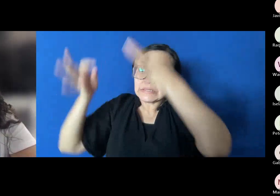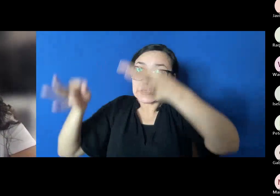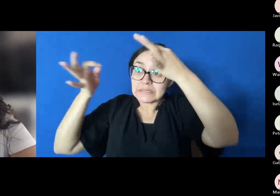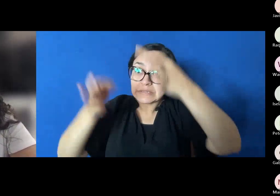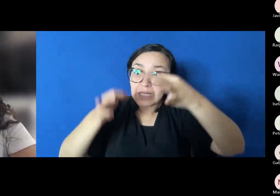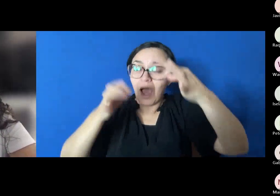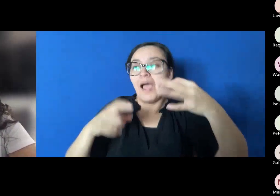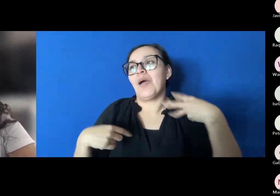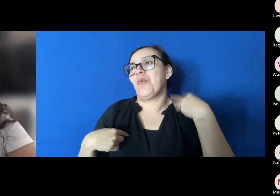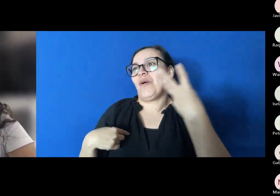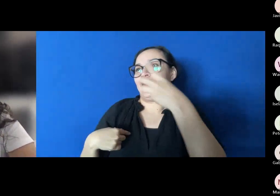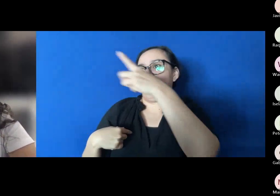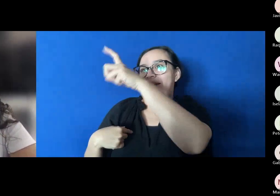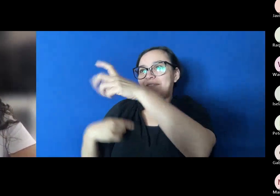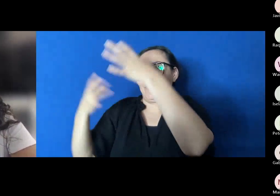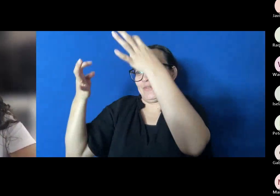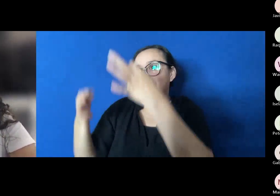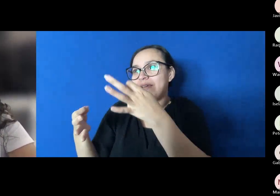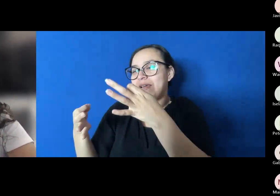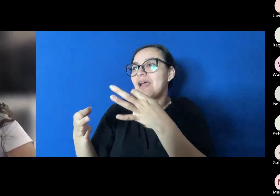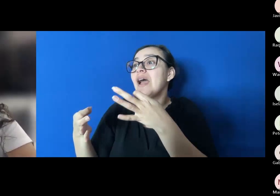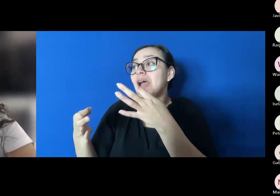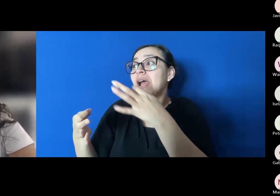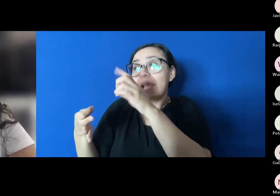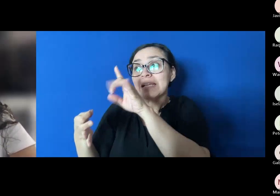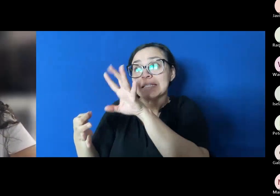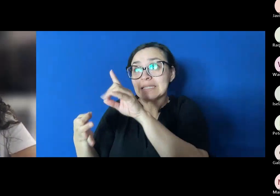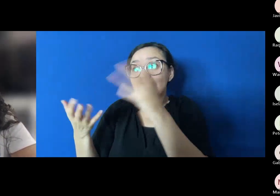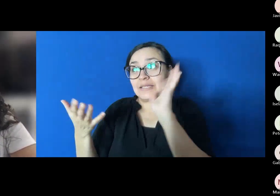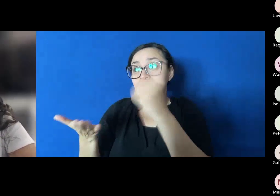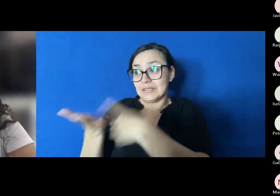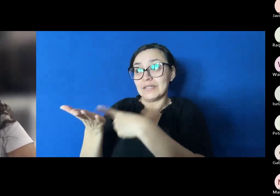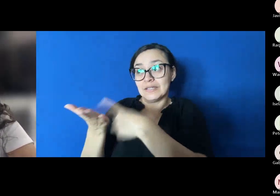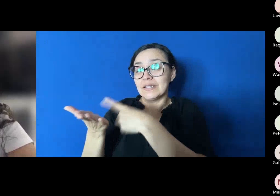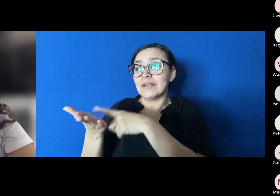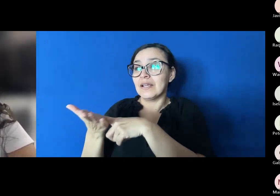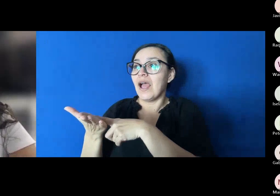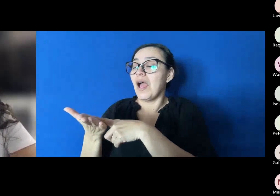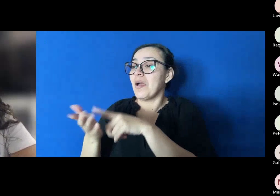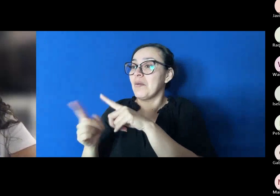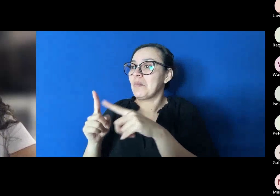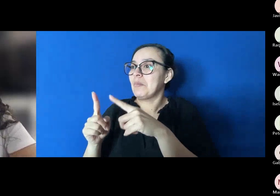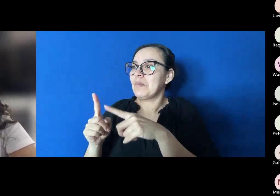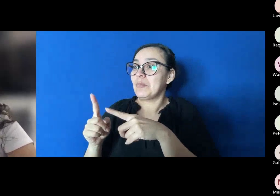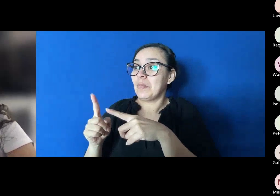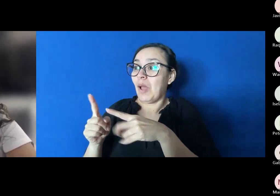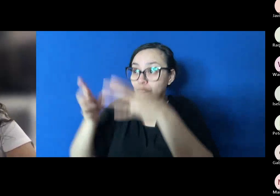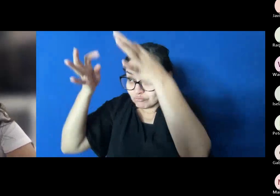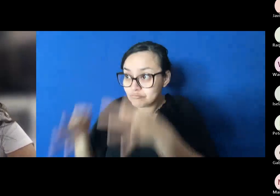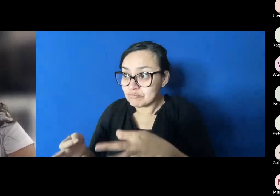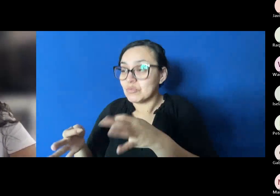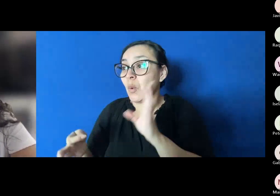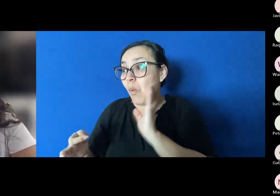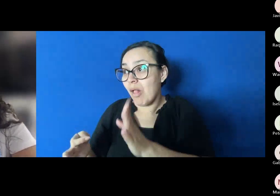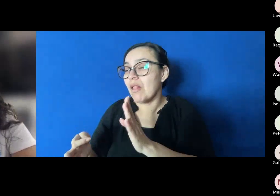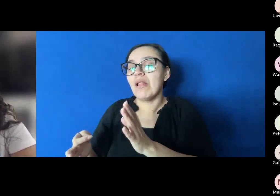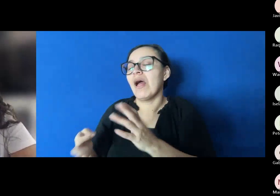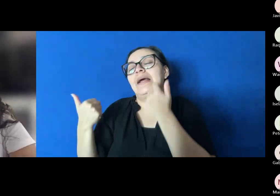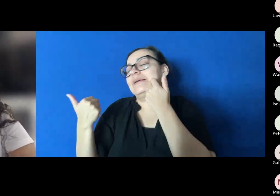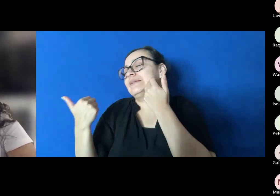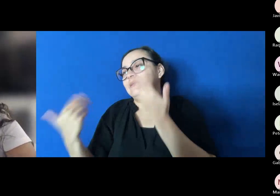decisions are taken in at the Washington level. I know that this has been discussed, that option. I cannot tell